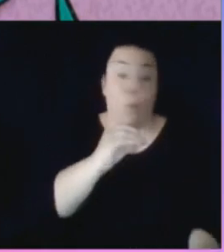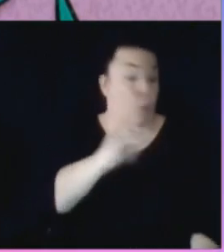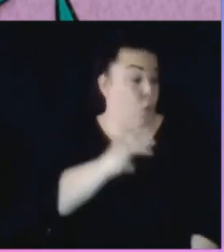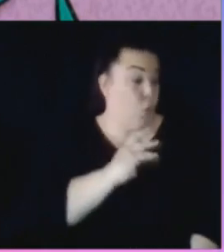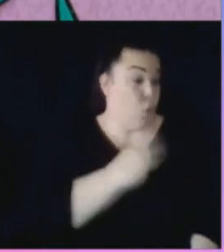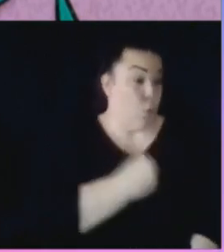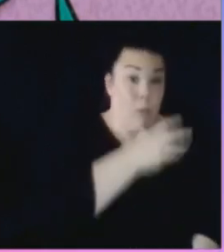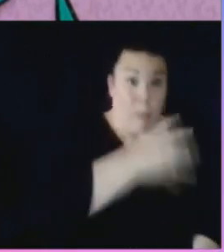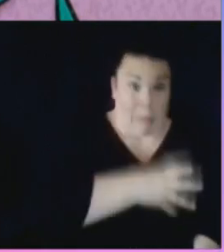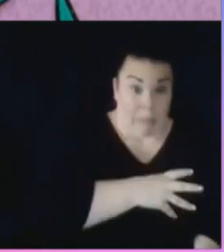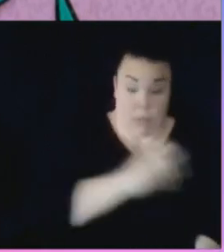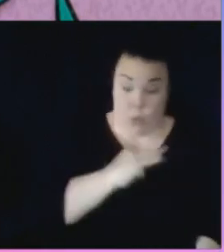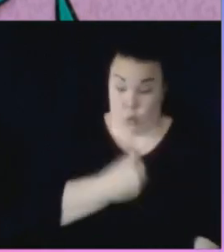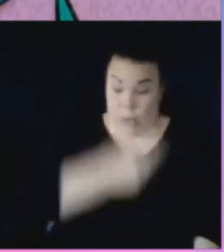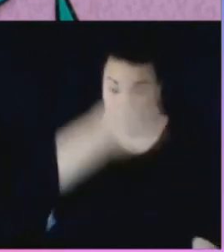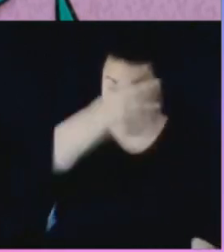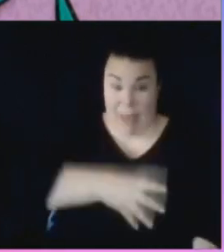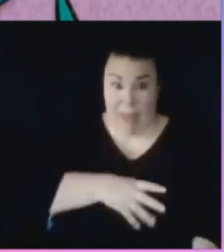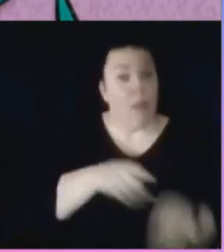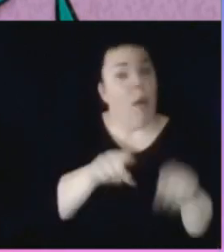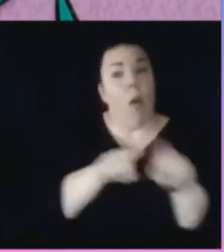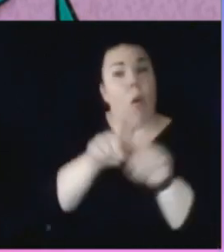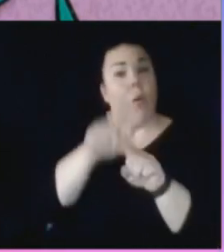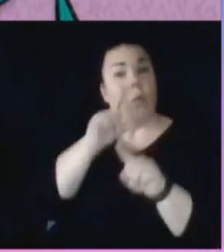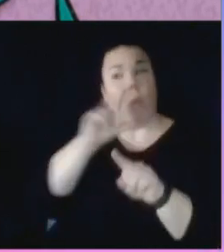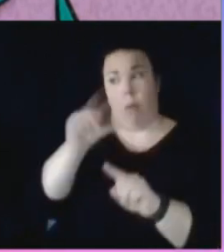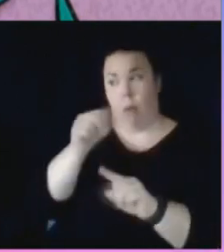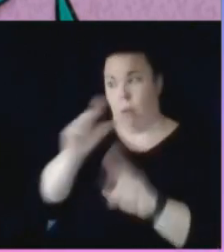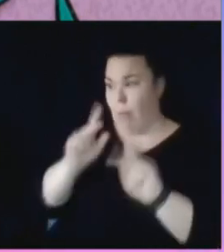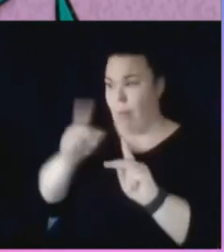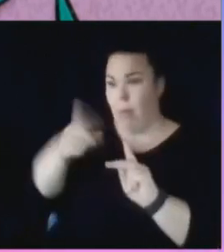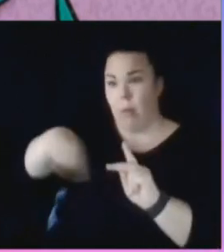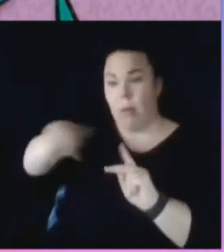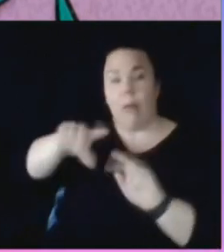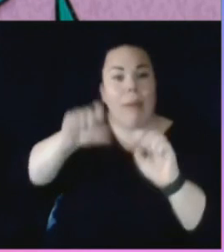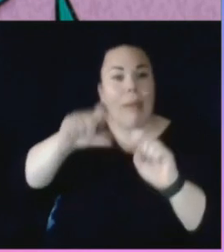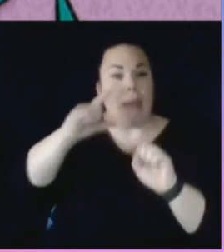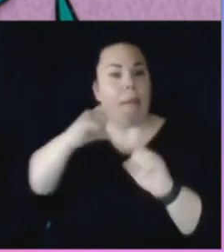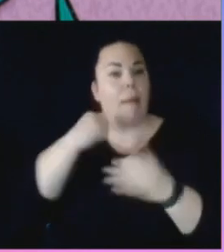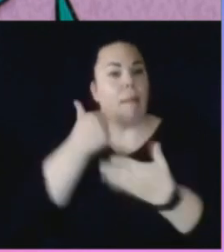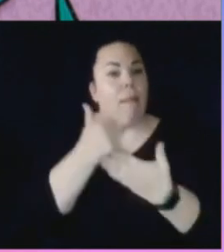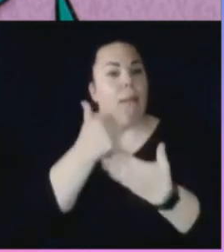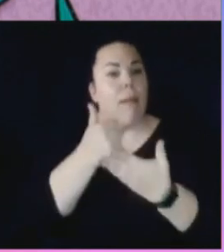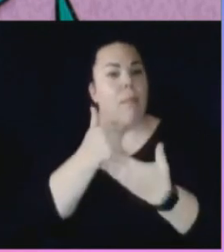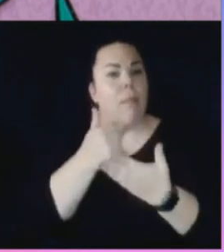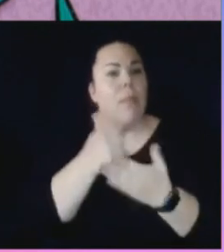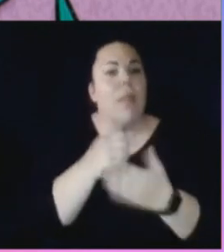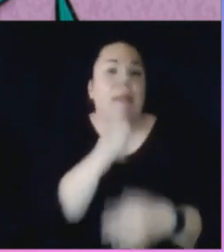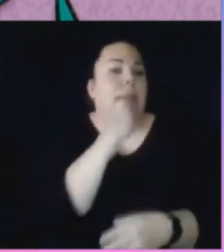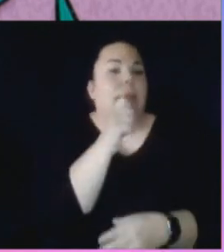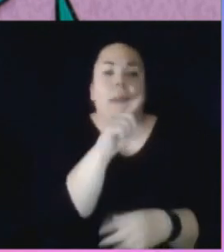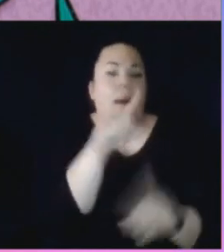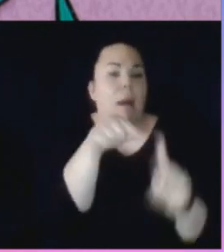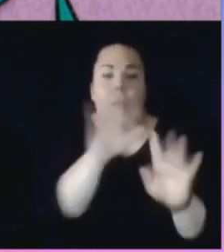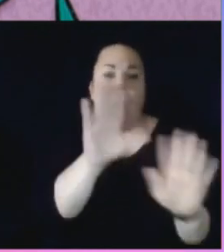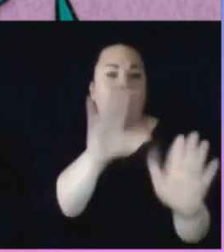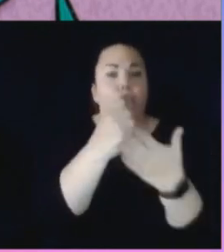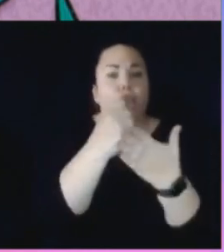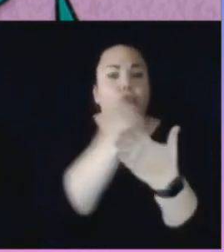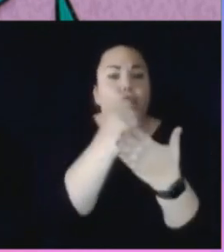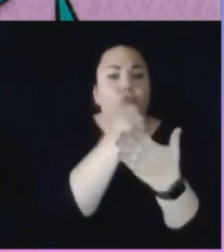And I wanted to explain that for the audience who might not understand. Moving beyond the gender binary is not about erasing your right to be a man or a